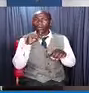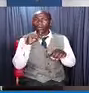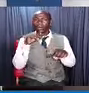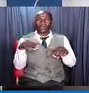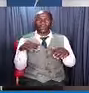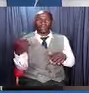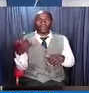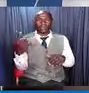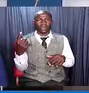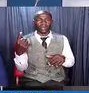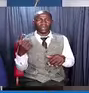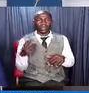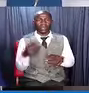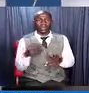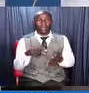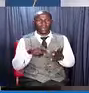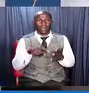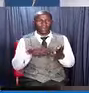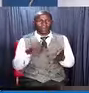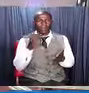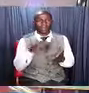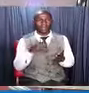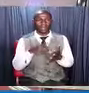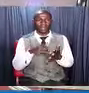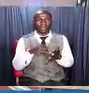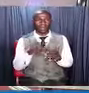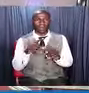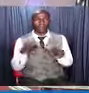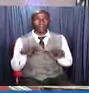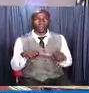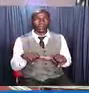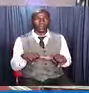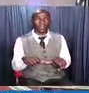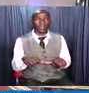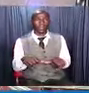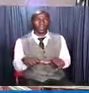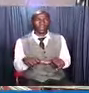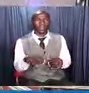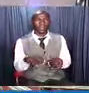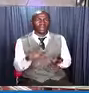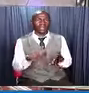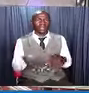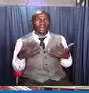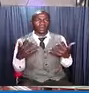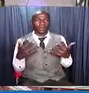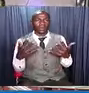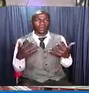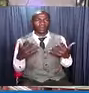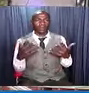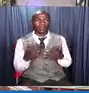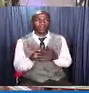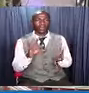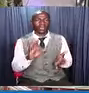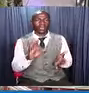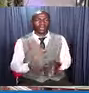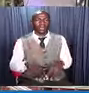Wenyewe. We cannot do it on Tusamea our own. Tusamehe hapo tumalize. Read for us, we finish. Neno kukaa. The word abiding. Hallelujah.